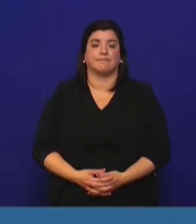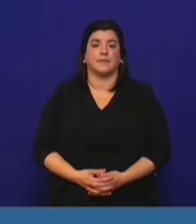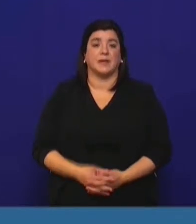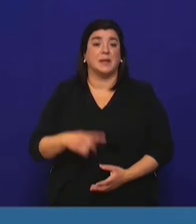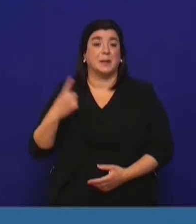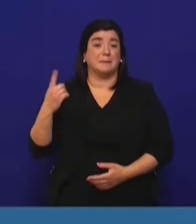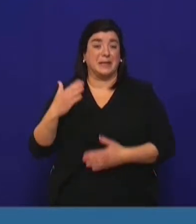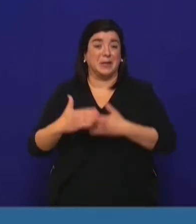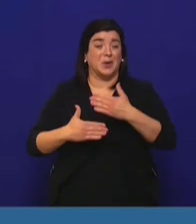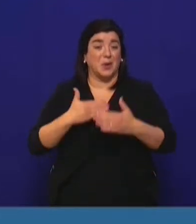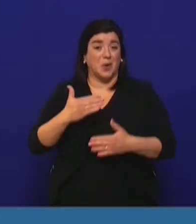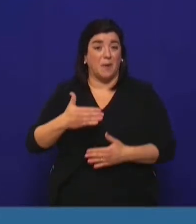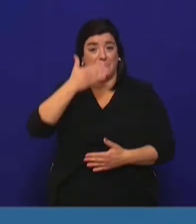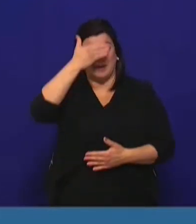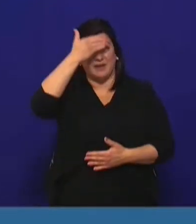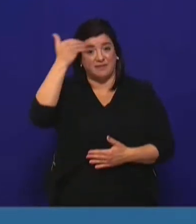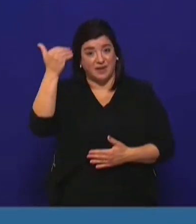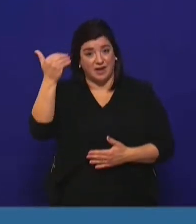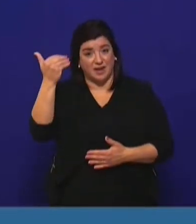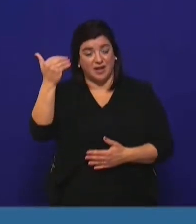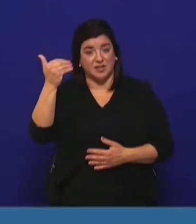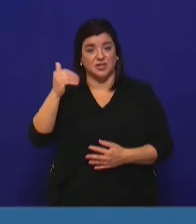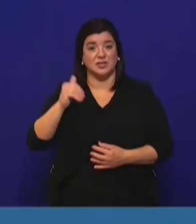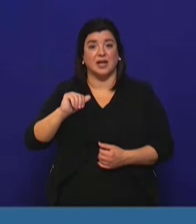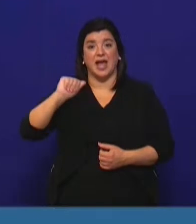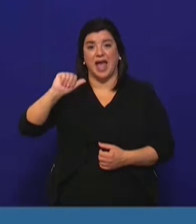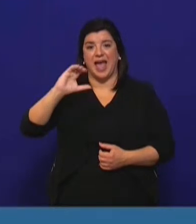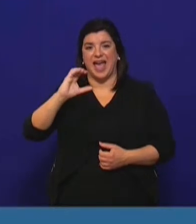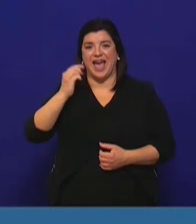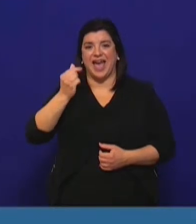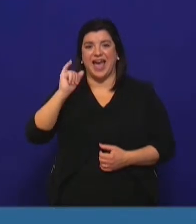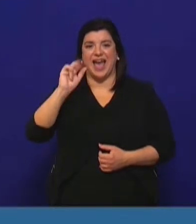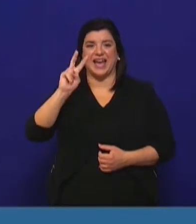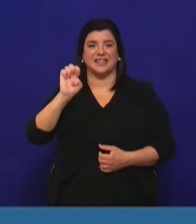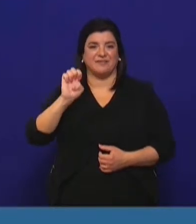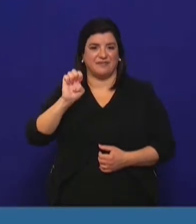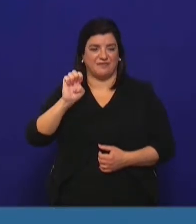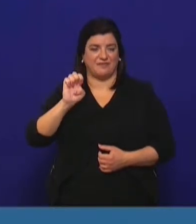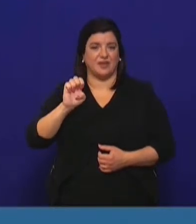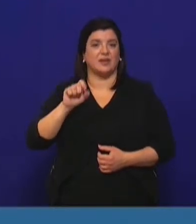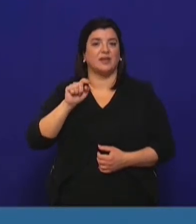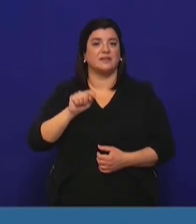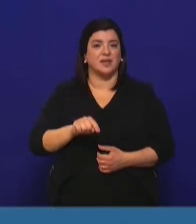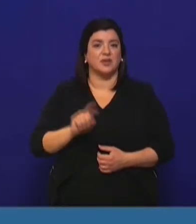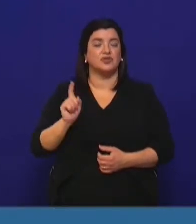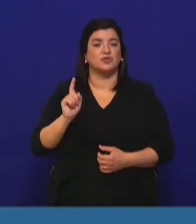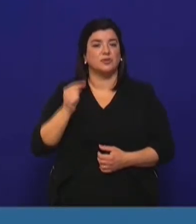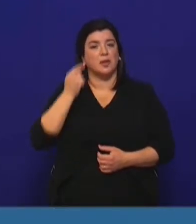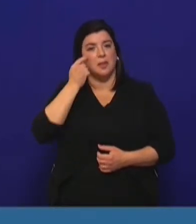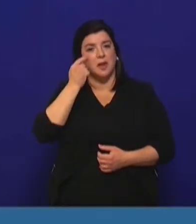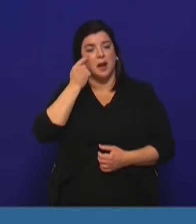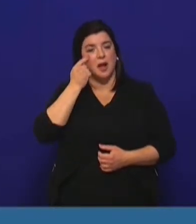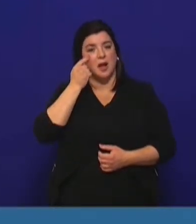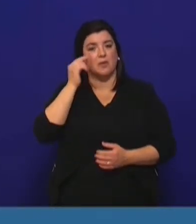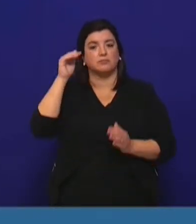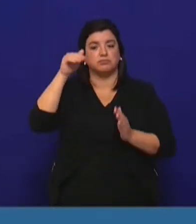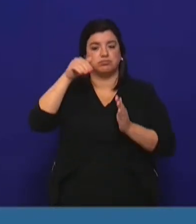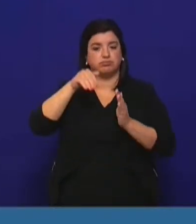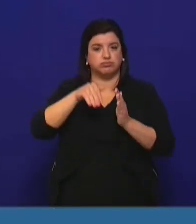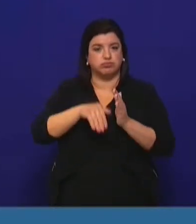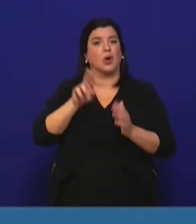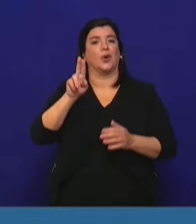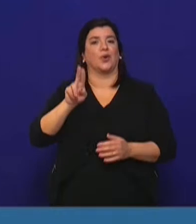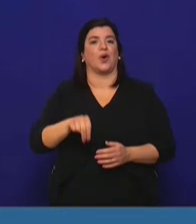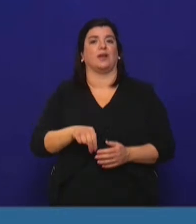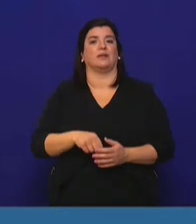ħafna ukoll mal-każijiet li huma pożittivi u anka mal-recoveries li jkollna issa bħalma rajna bdew niżlin bil-mod. U